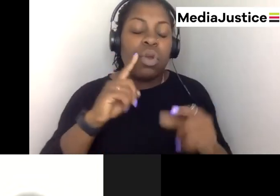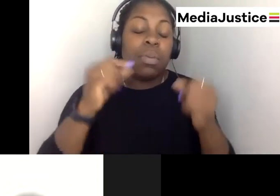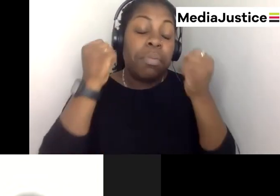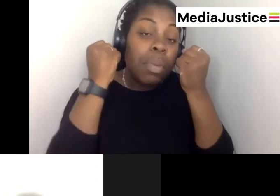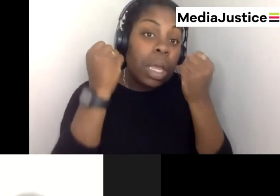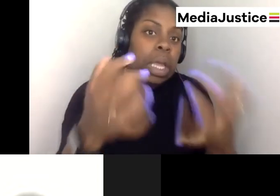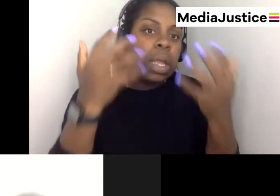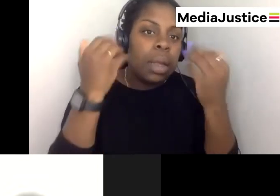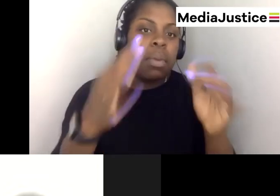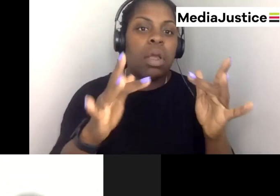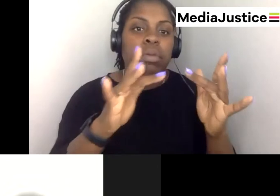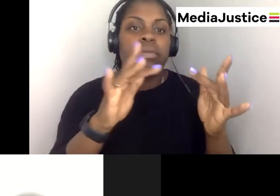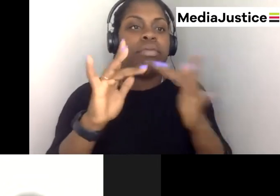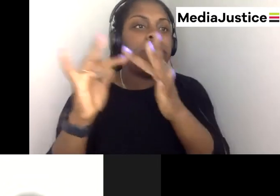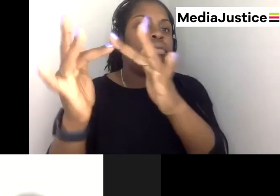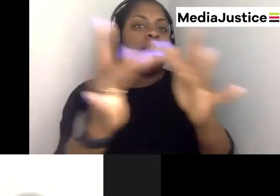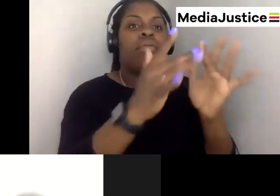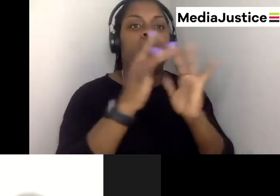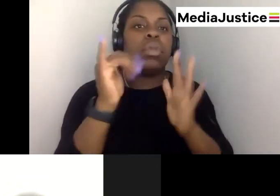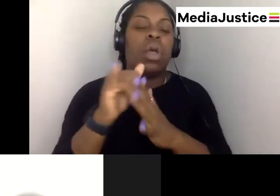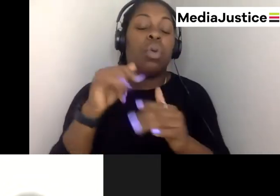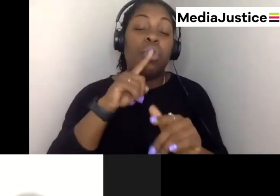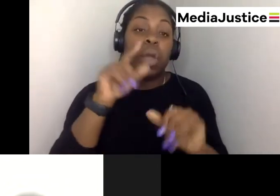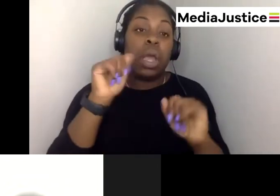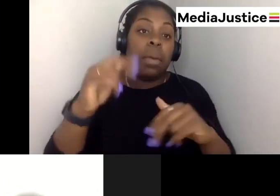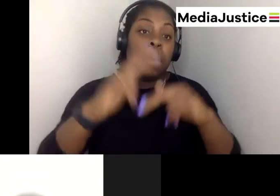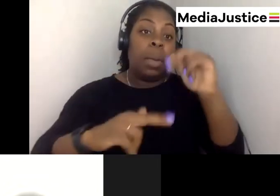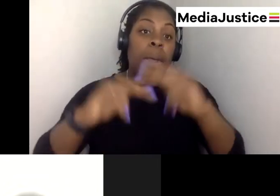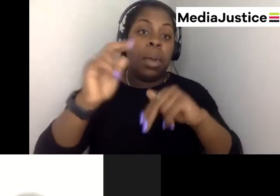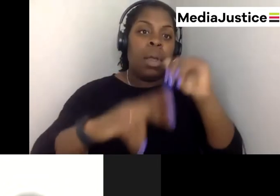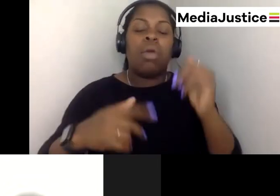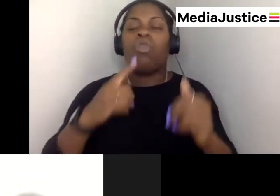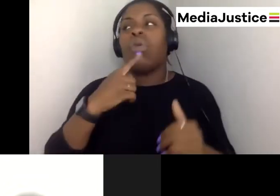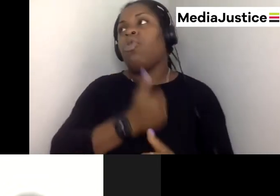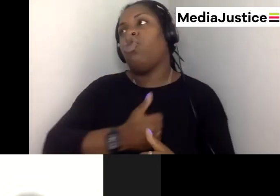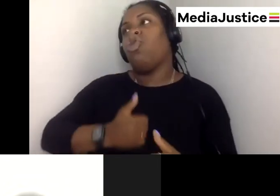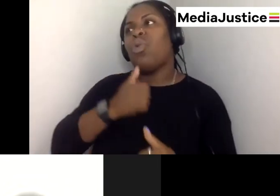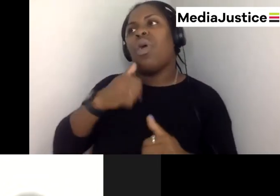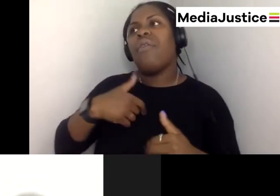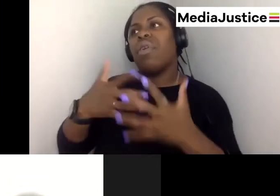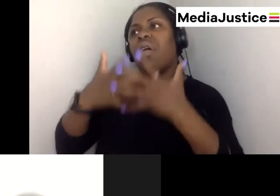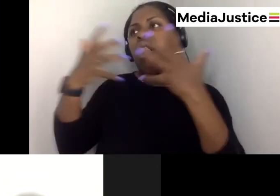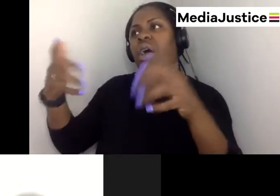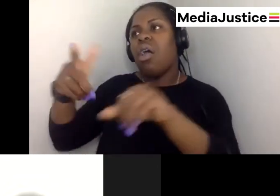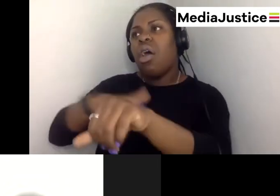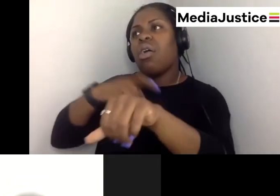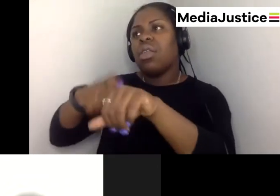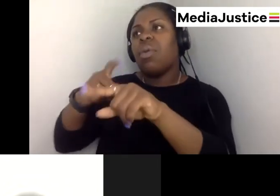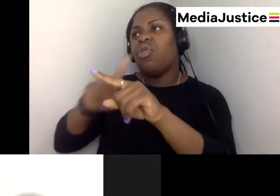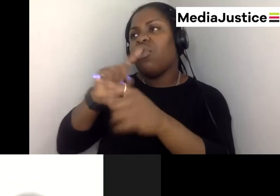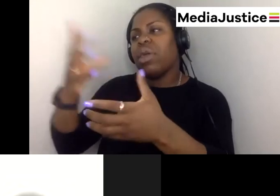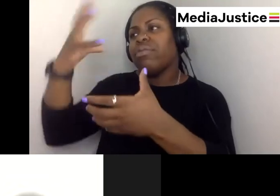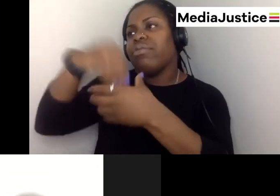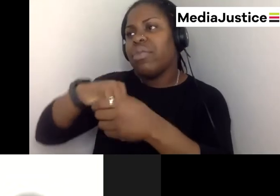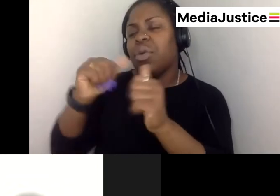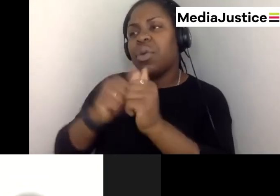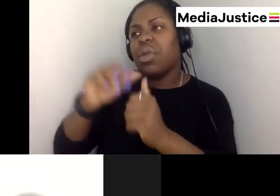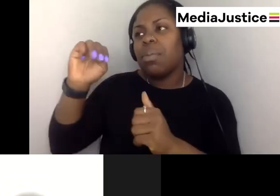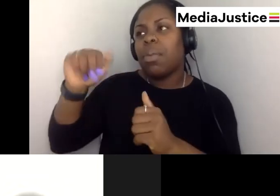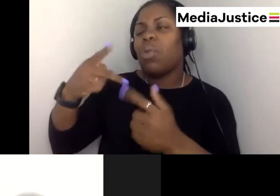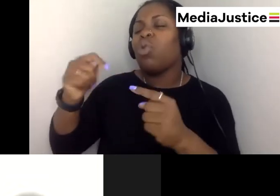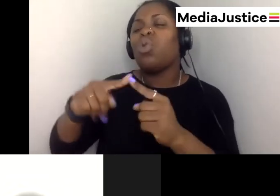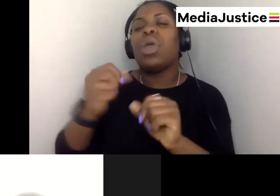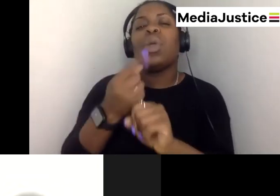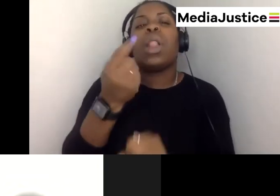connections that we can build on. And I'm sorry we didn't have longer to engage with the map, but we're just trying to give you a taste